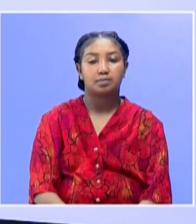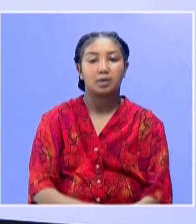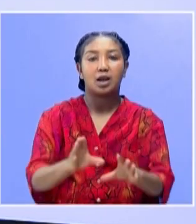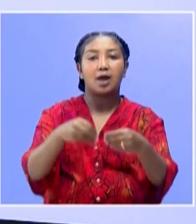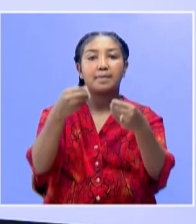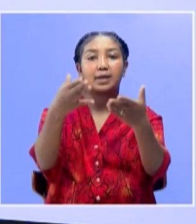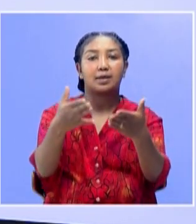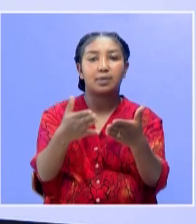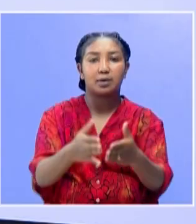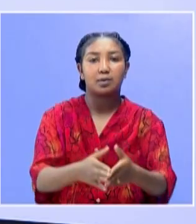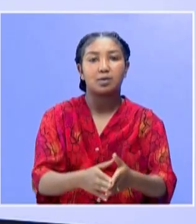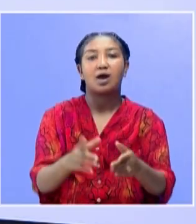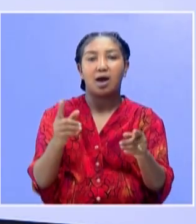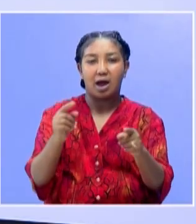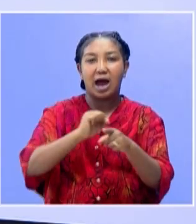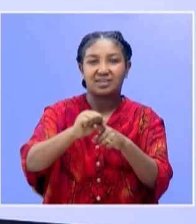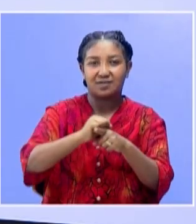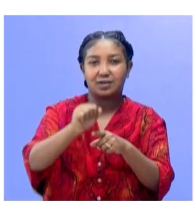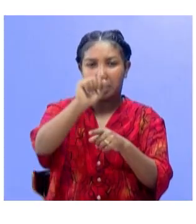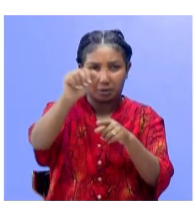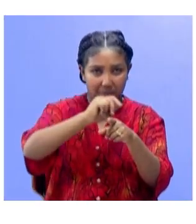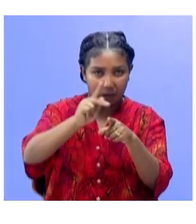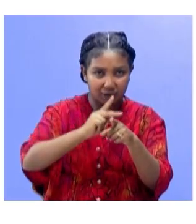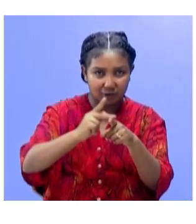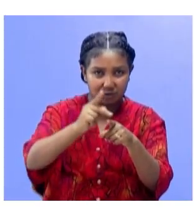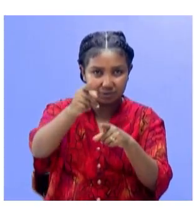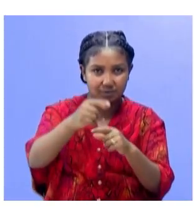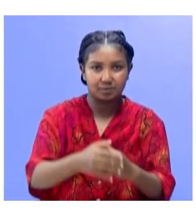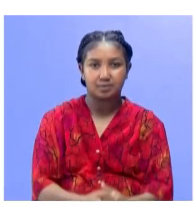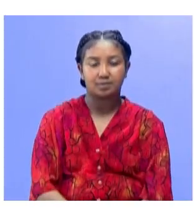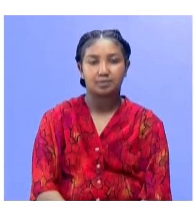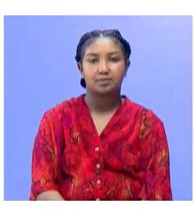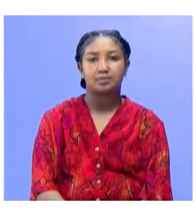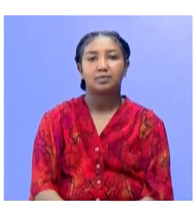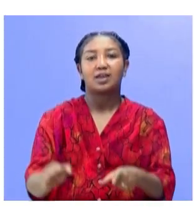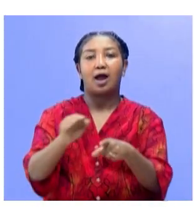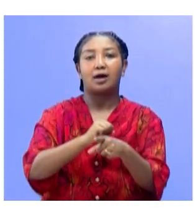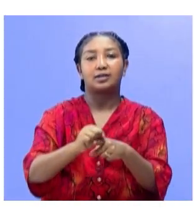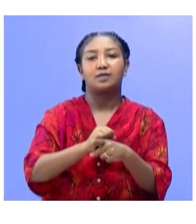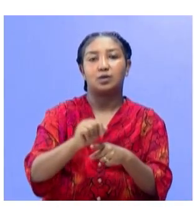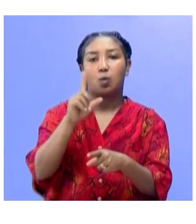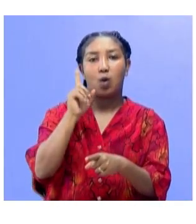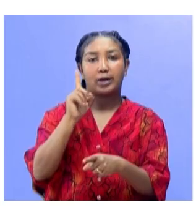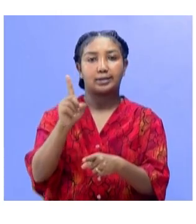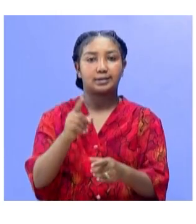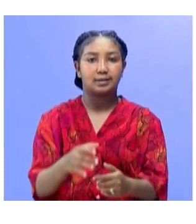me give you an activity to practice. Activity 1.